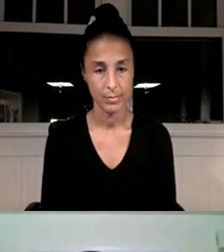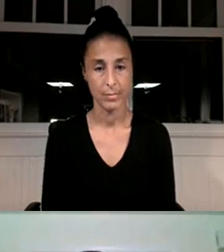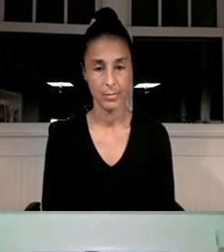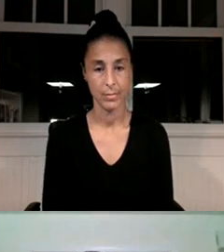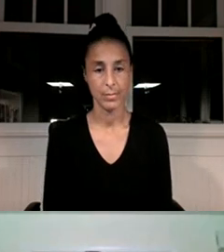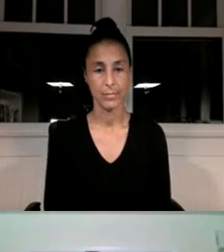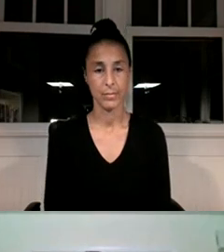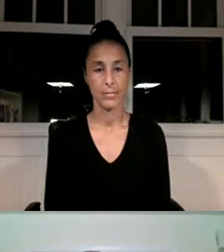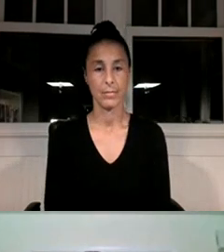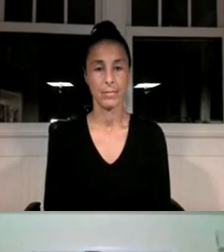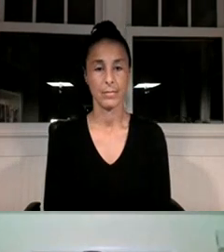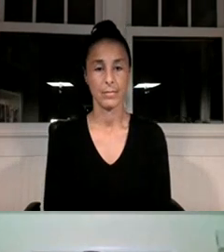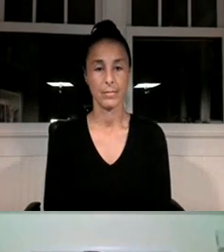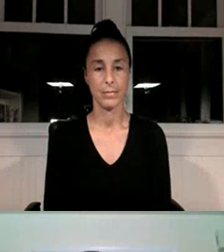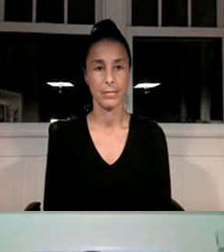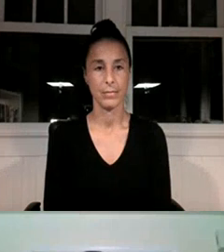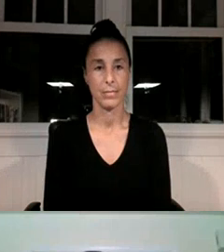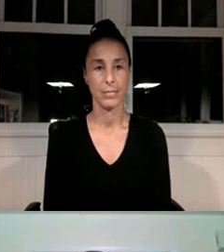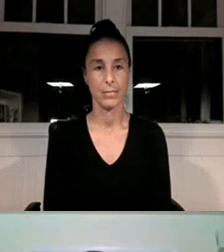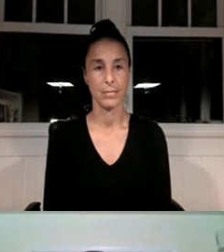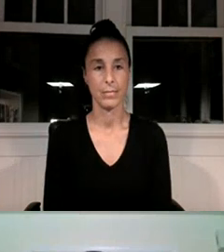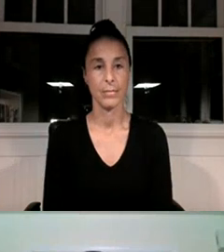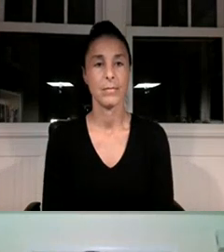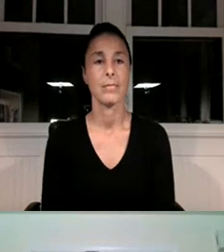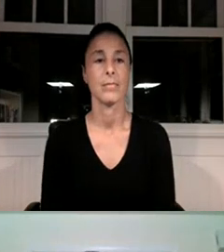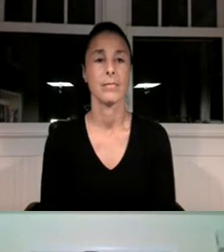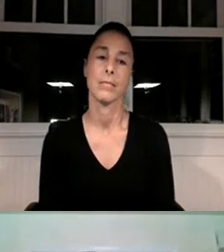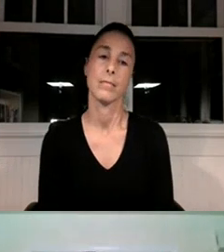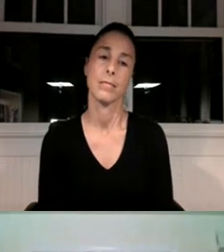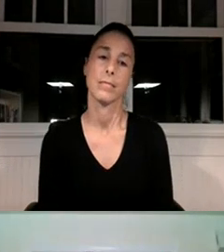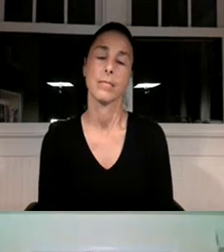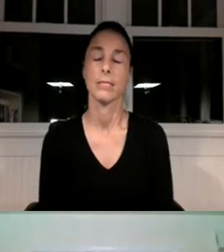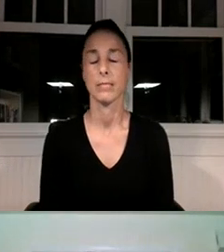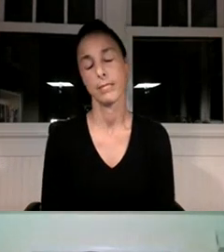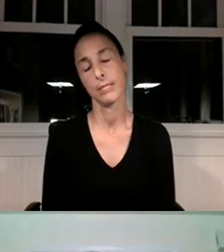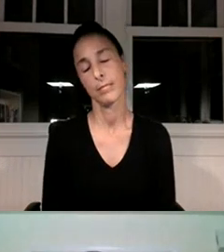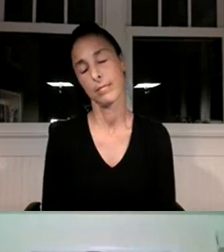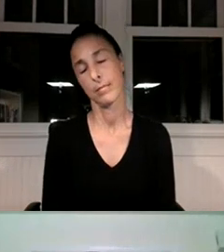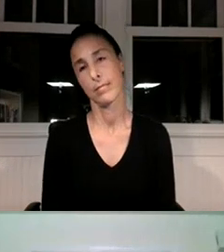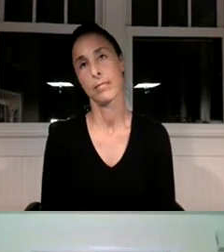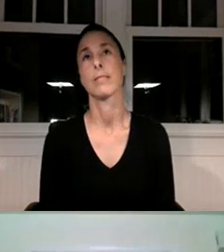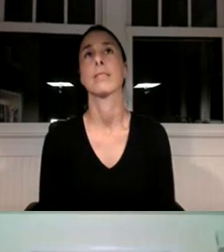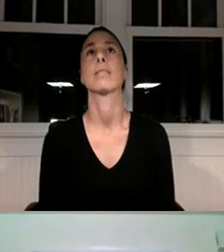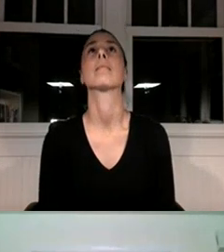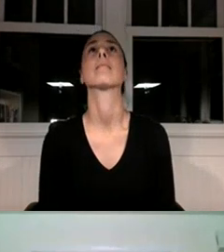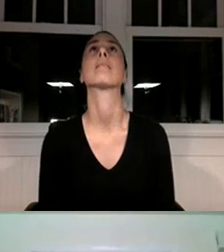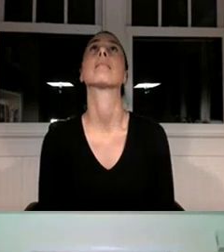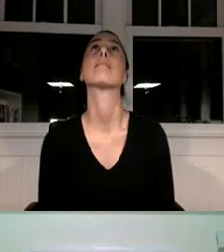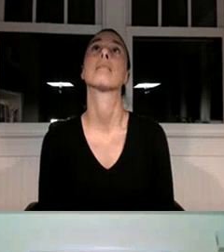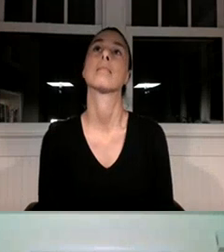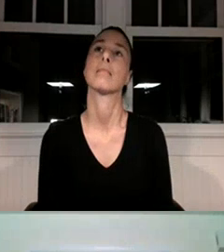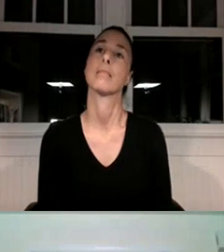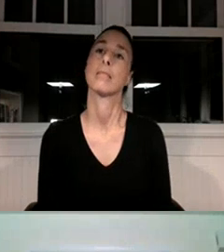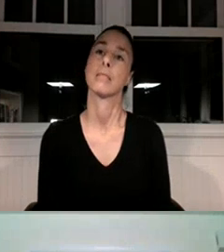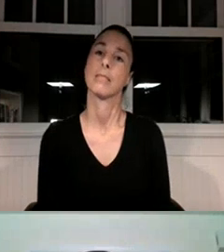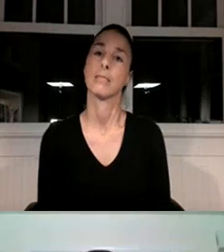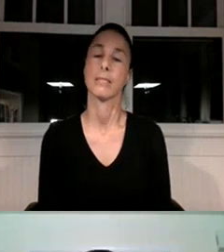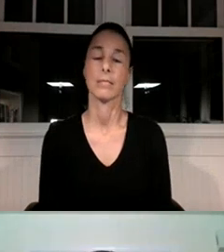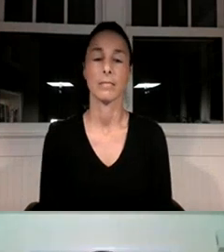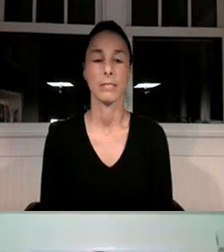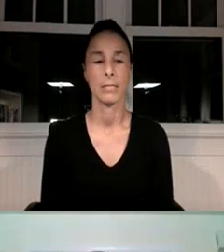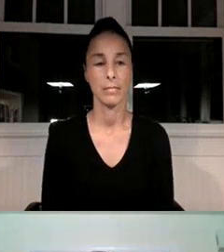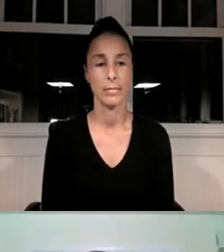in the most recent kind of vacancies for large retail sites in the area, what used to be a drugstore